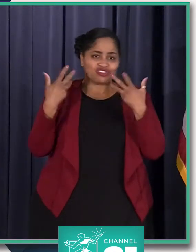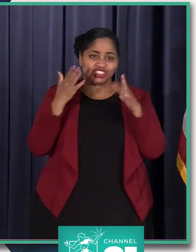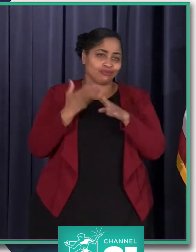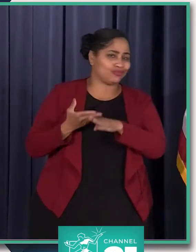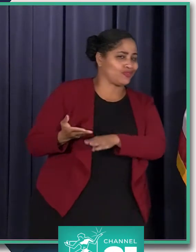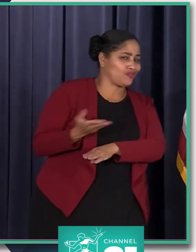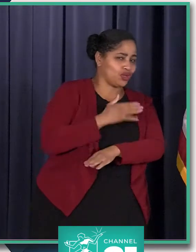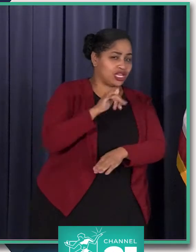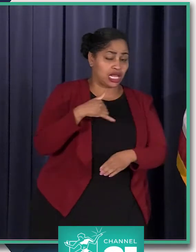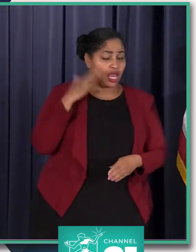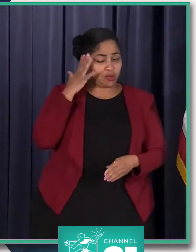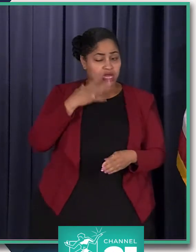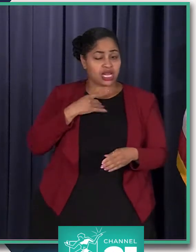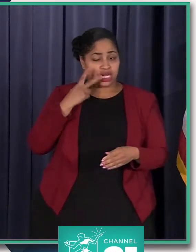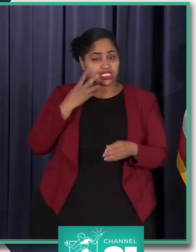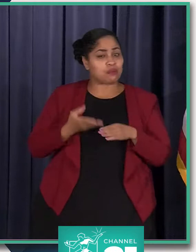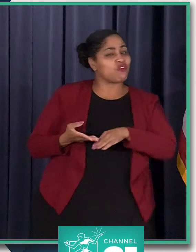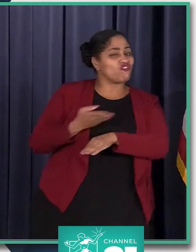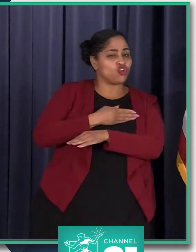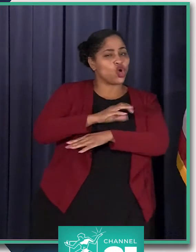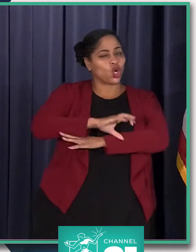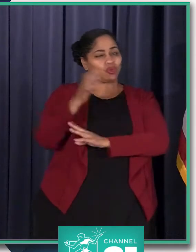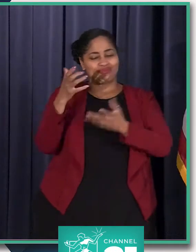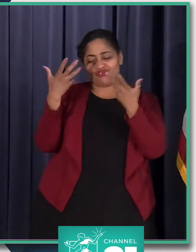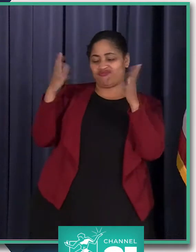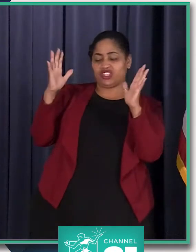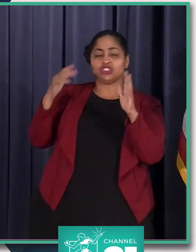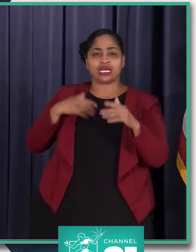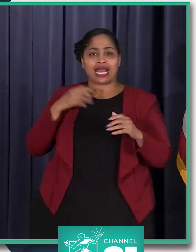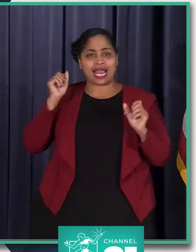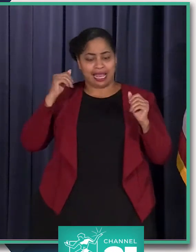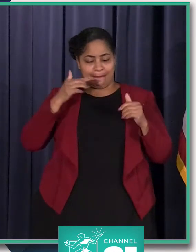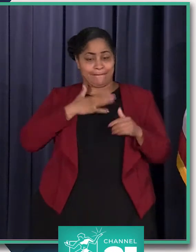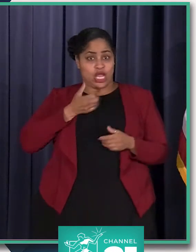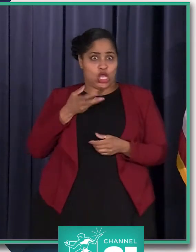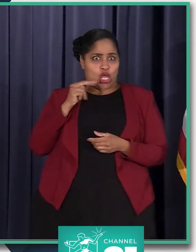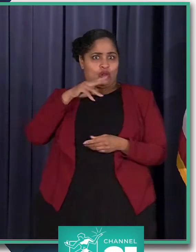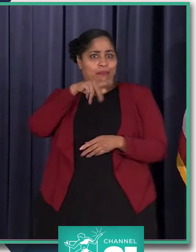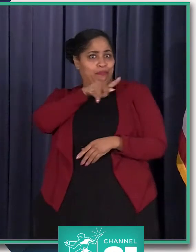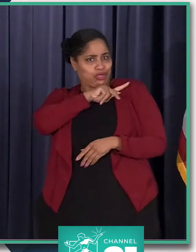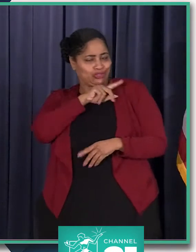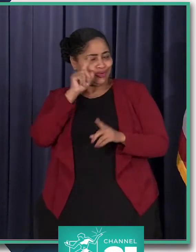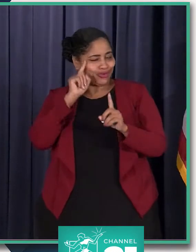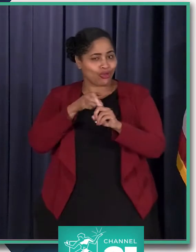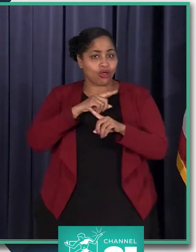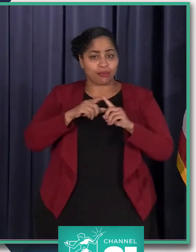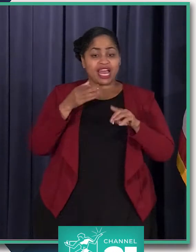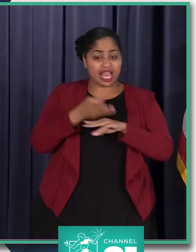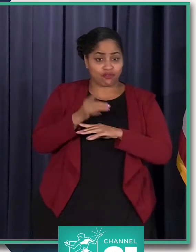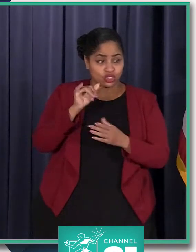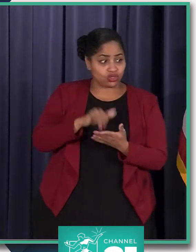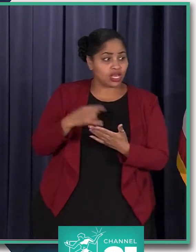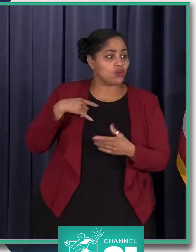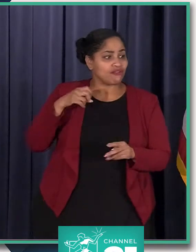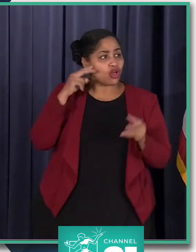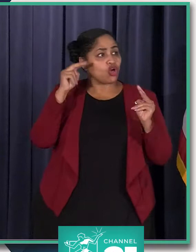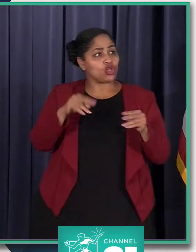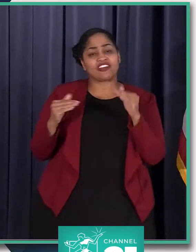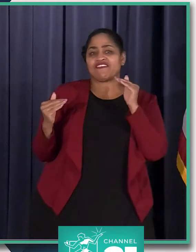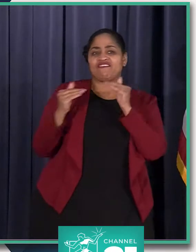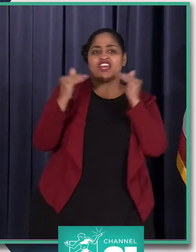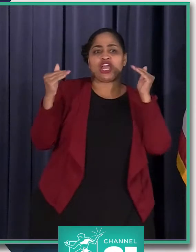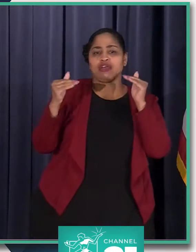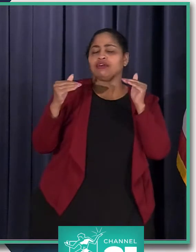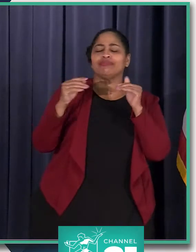I personally like to get it done before Christmas, so I have an internal goal. But once we do, we'll have to look at fare